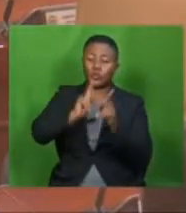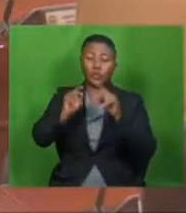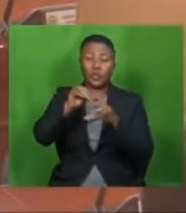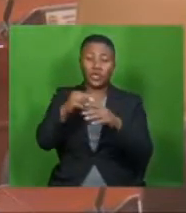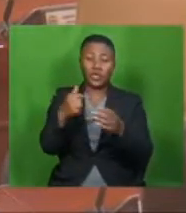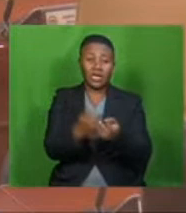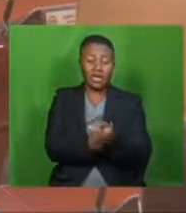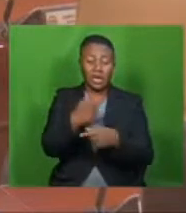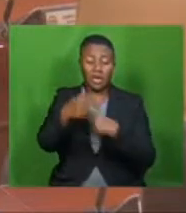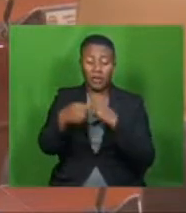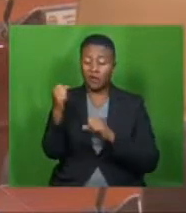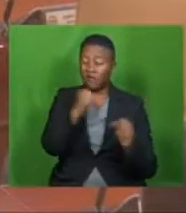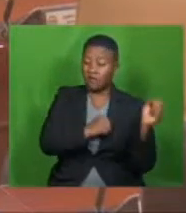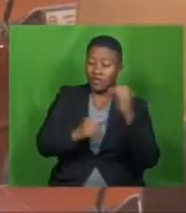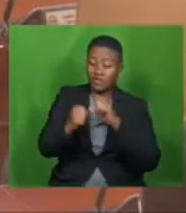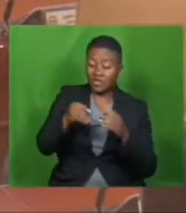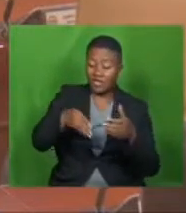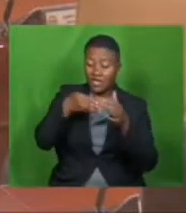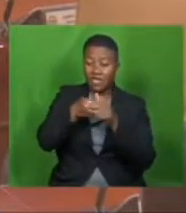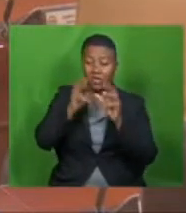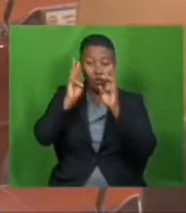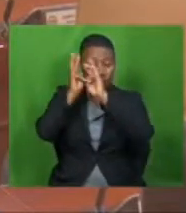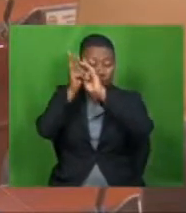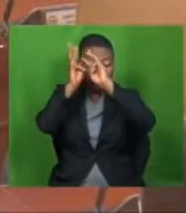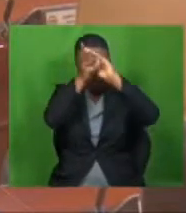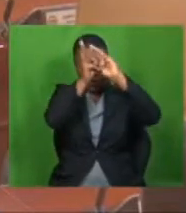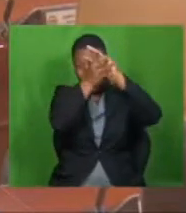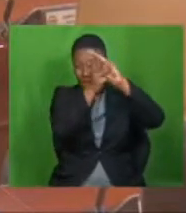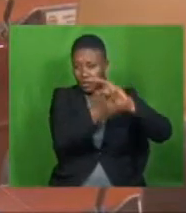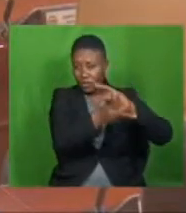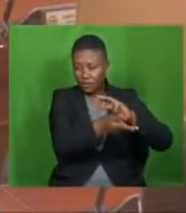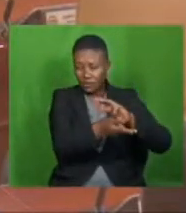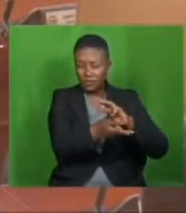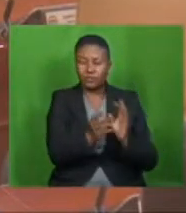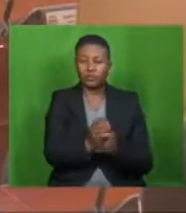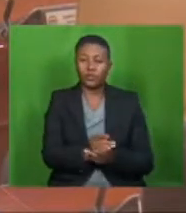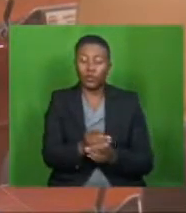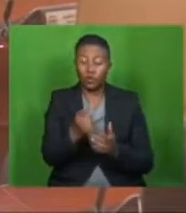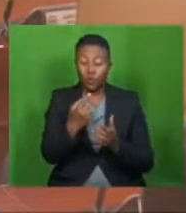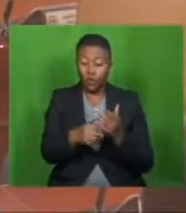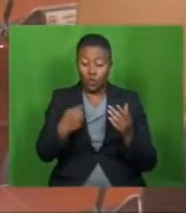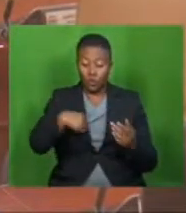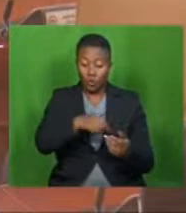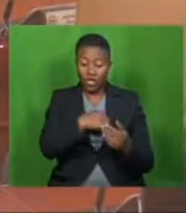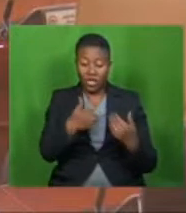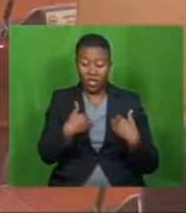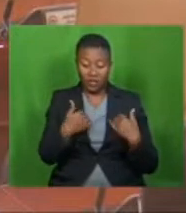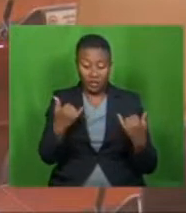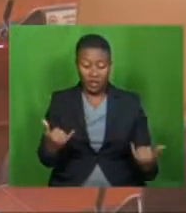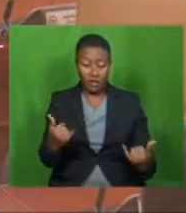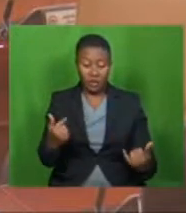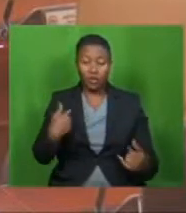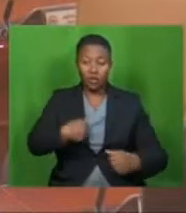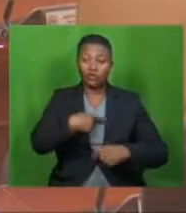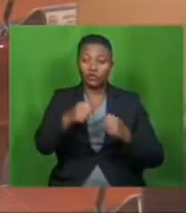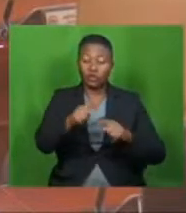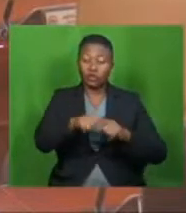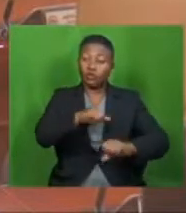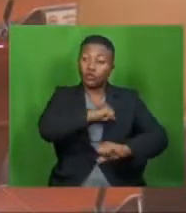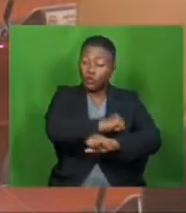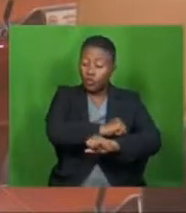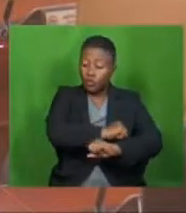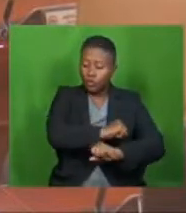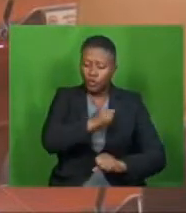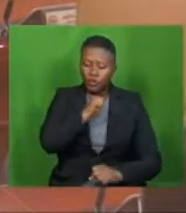change, let us also send a signal to them that what we have today we are protecting. In other words, we don't want to